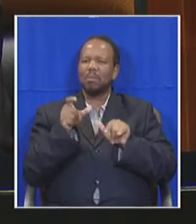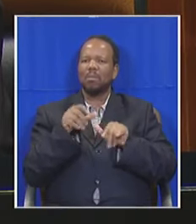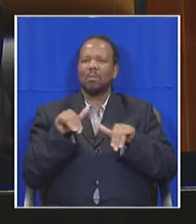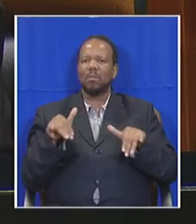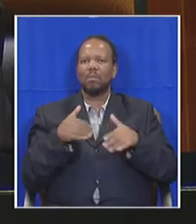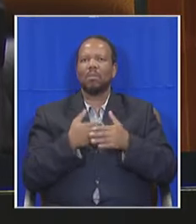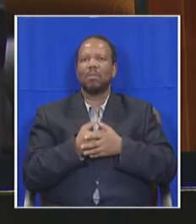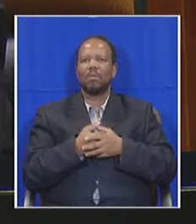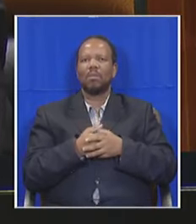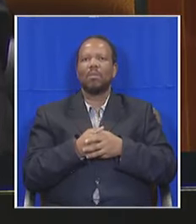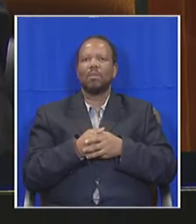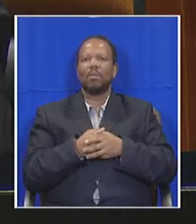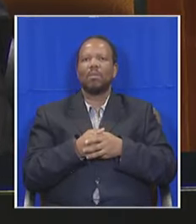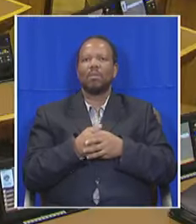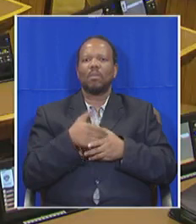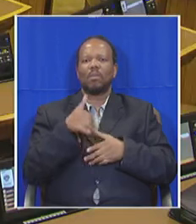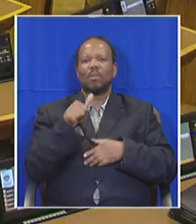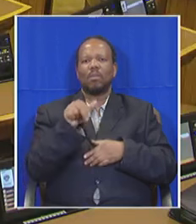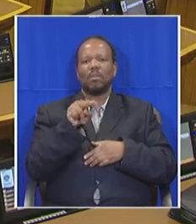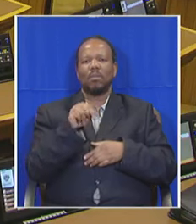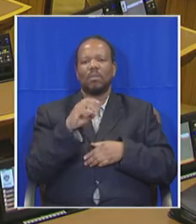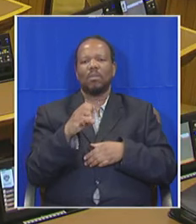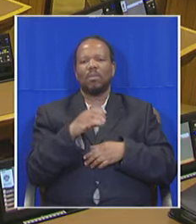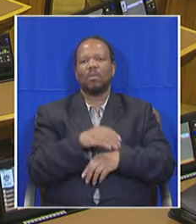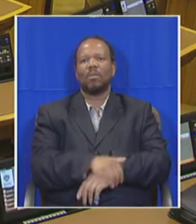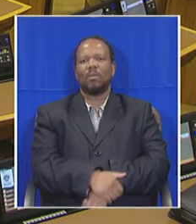Thank you. ANC.